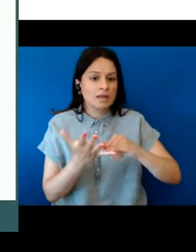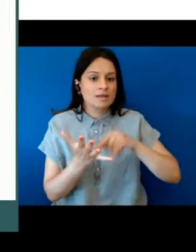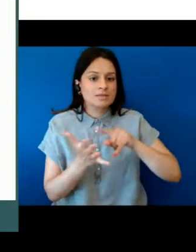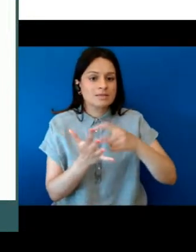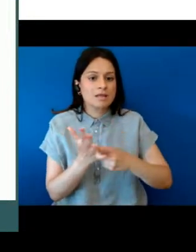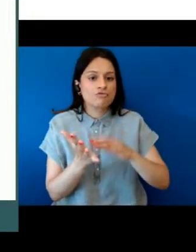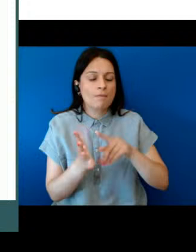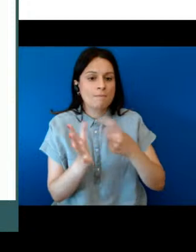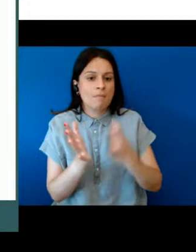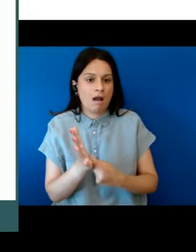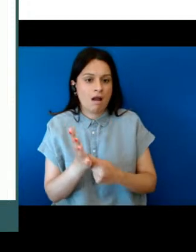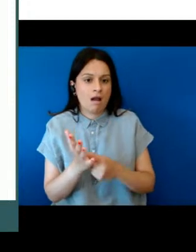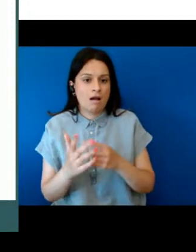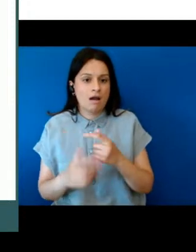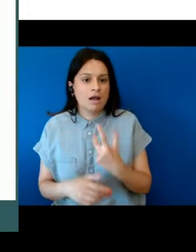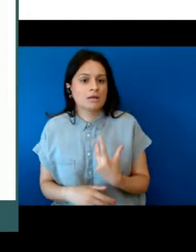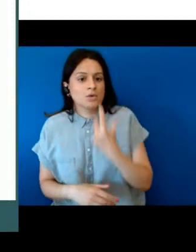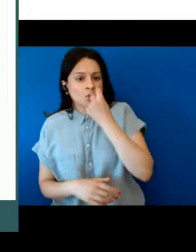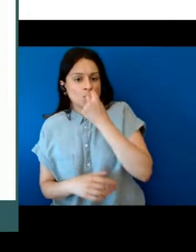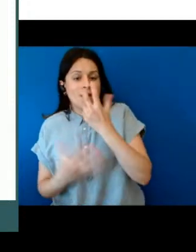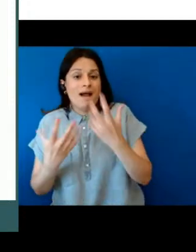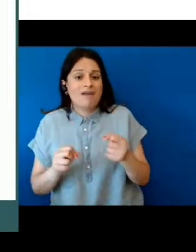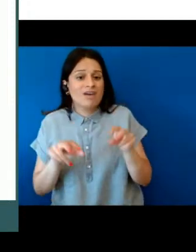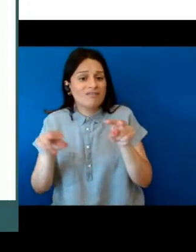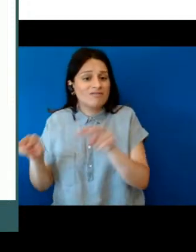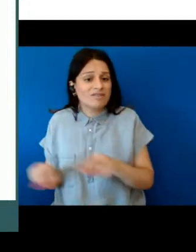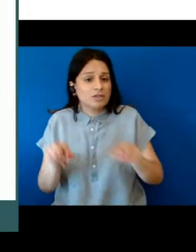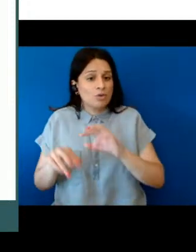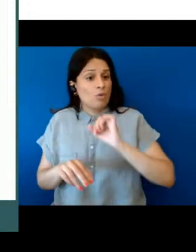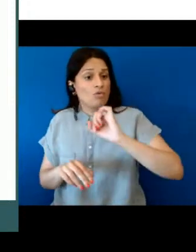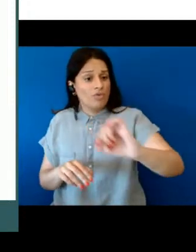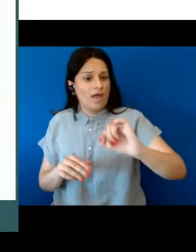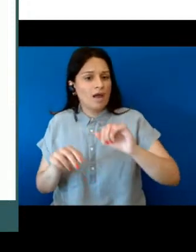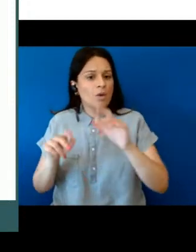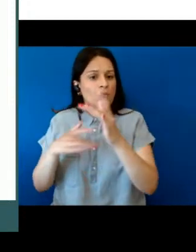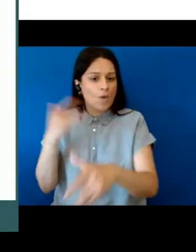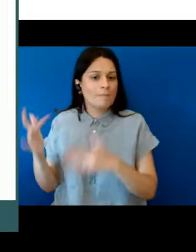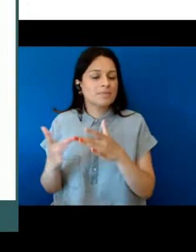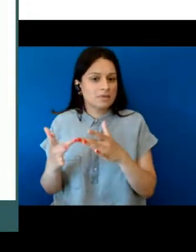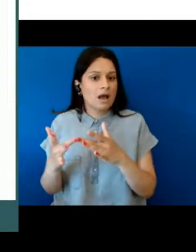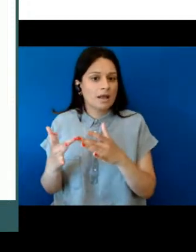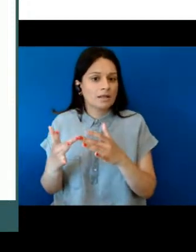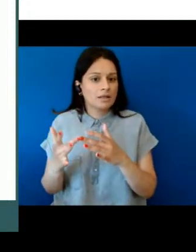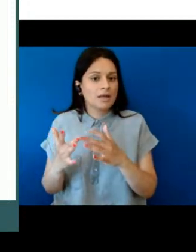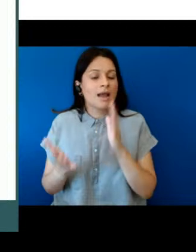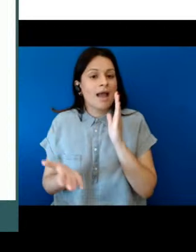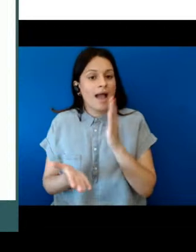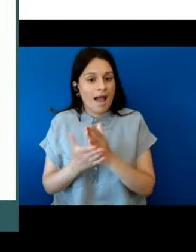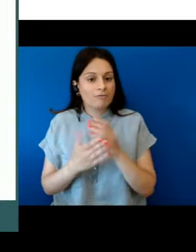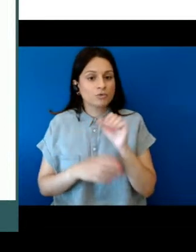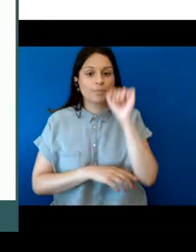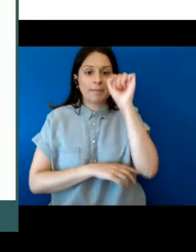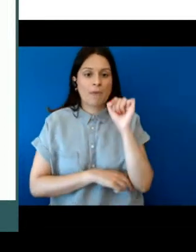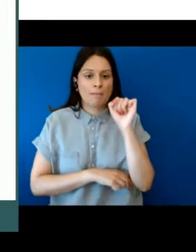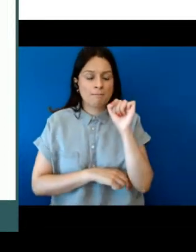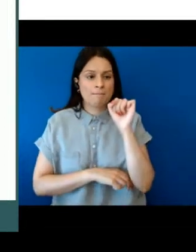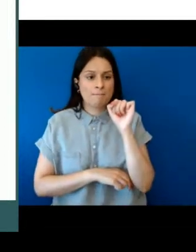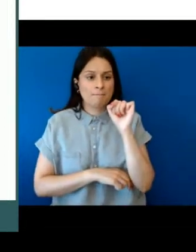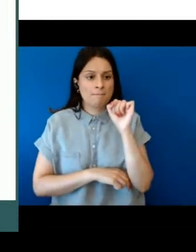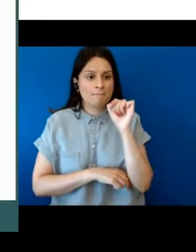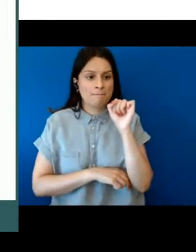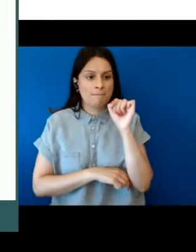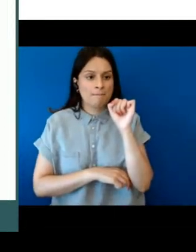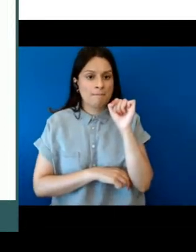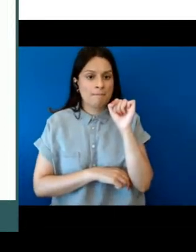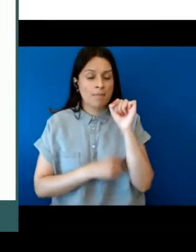helpful video on their website, but the head needs to be maintained in an upright position. Only one